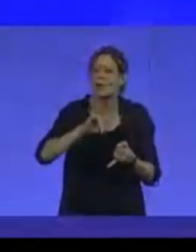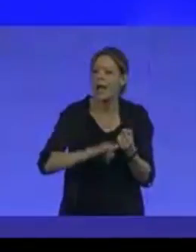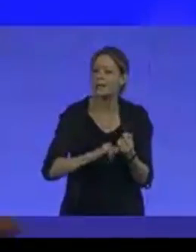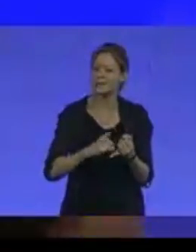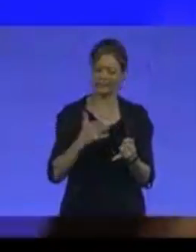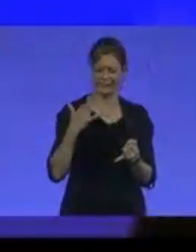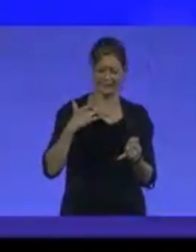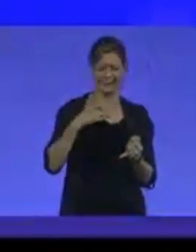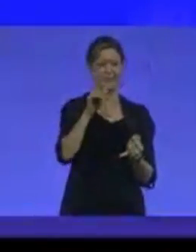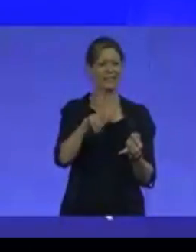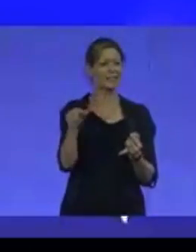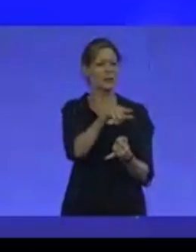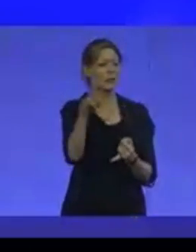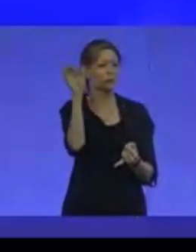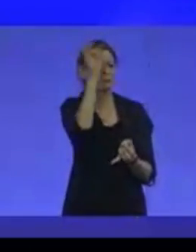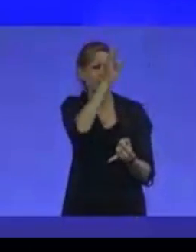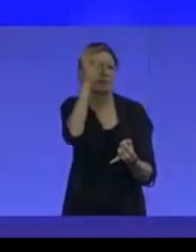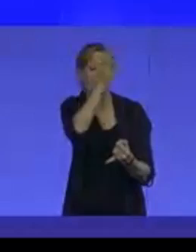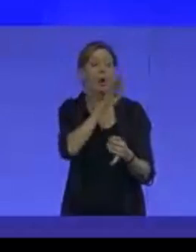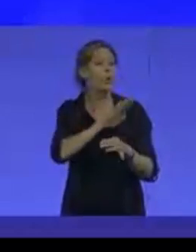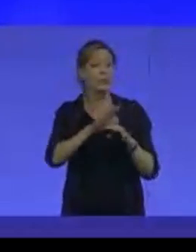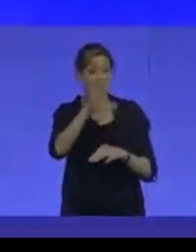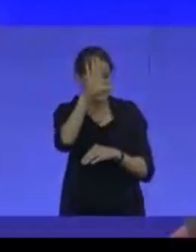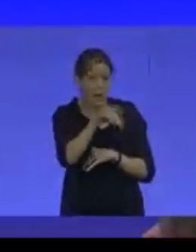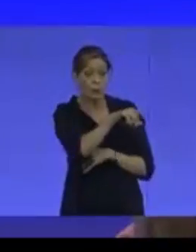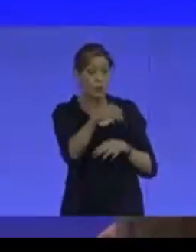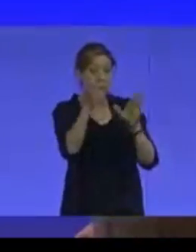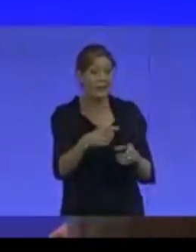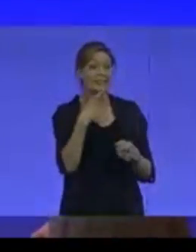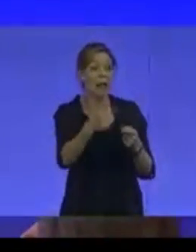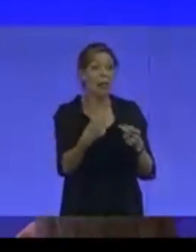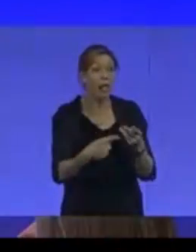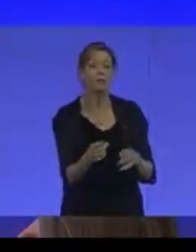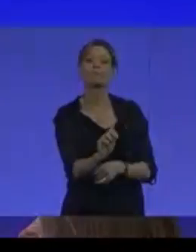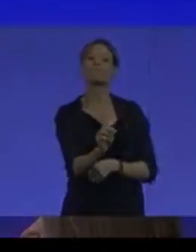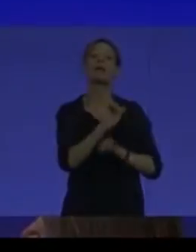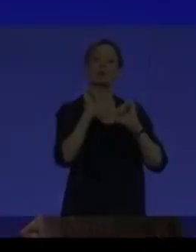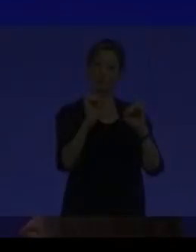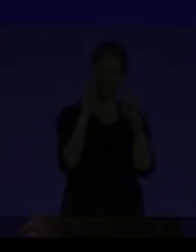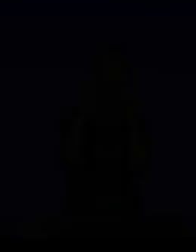and that came from their understanding. They've taken part in one event and been following what we've been doing.